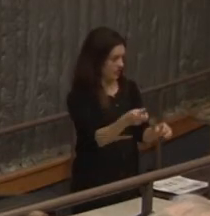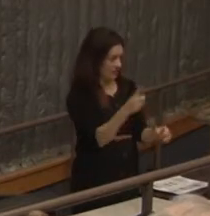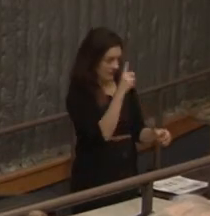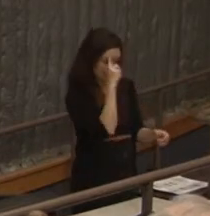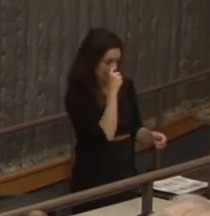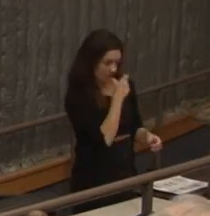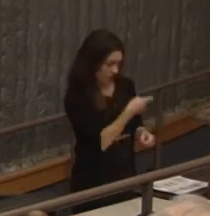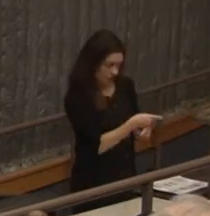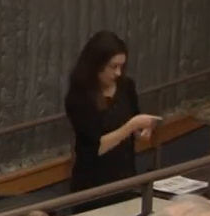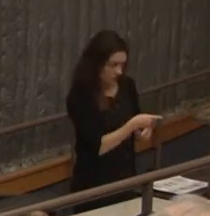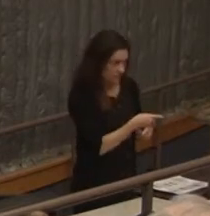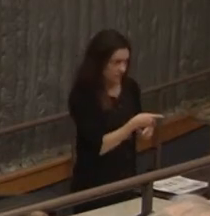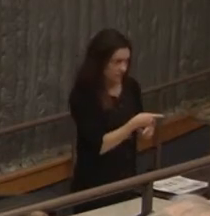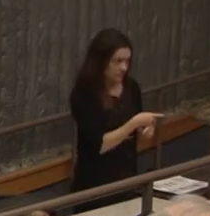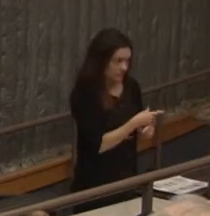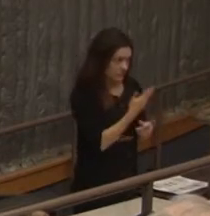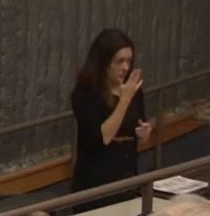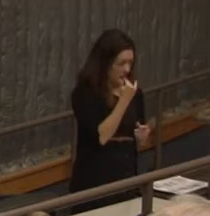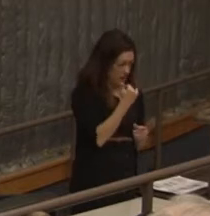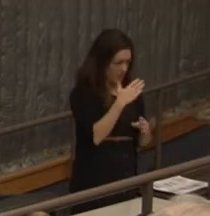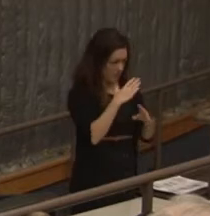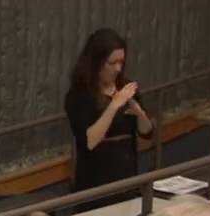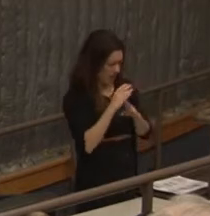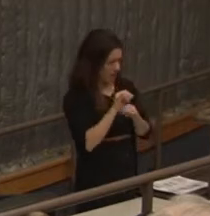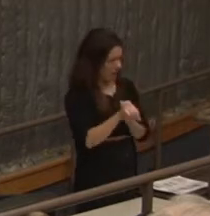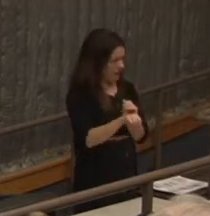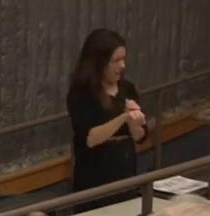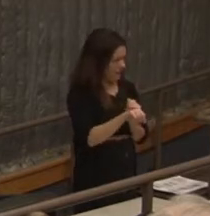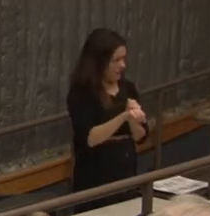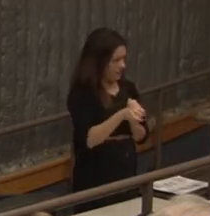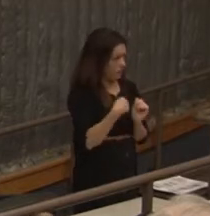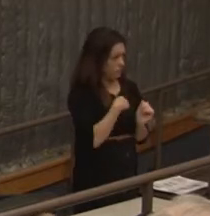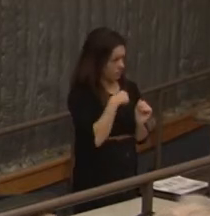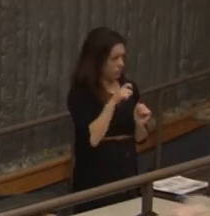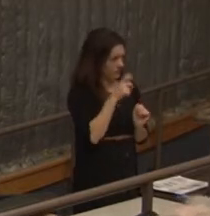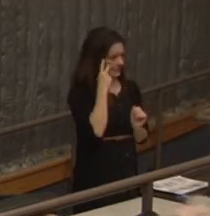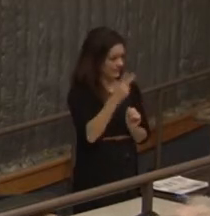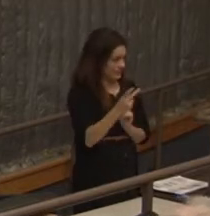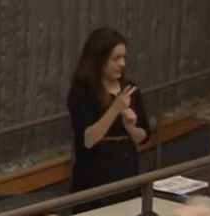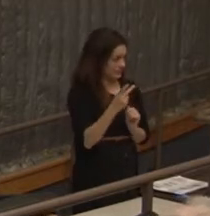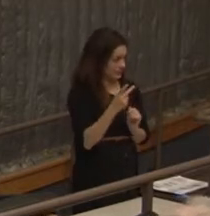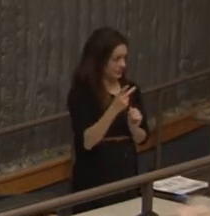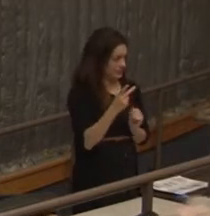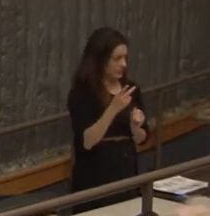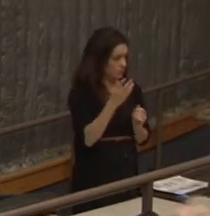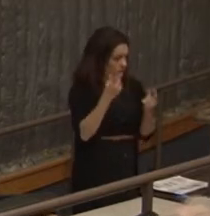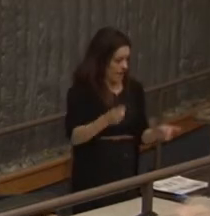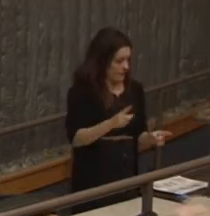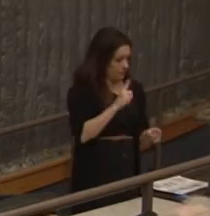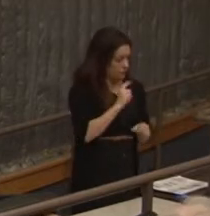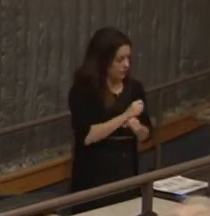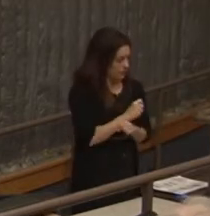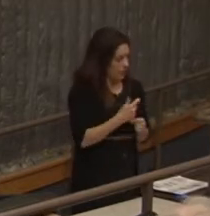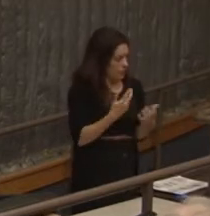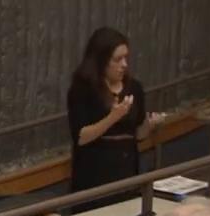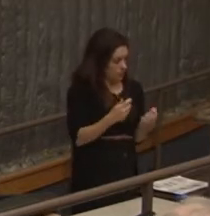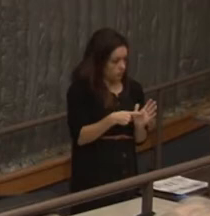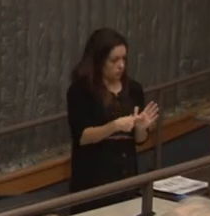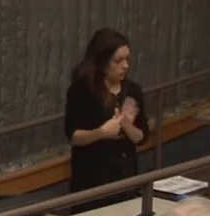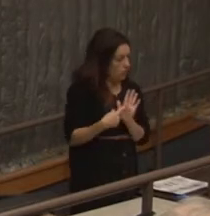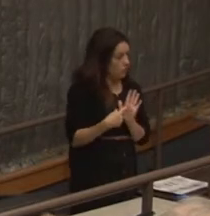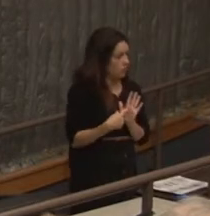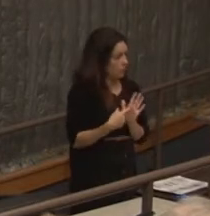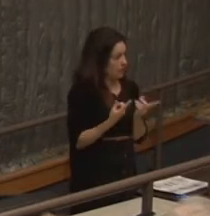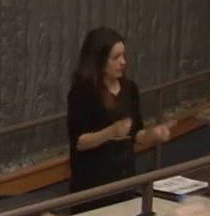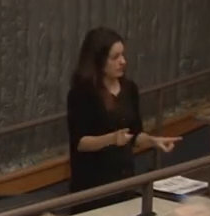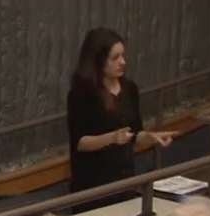you, I don't think we will see a simple human being. But one of the